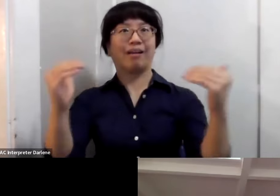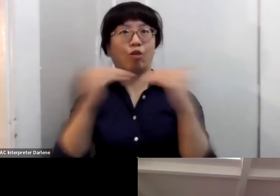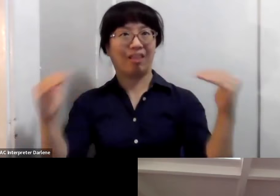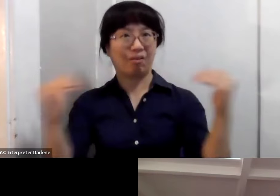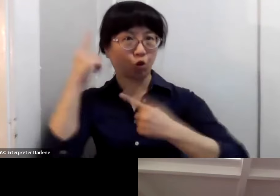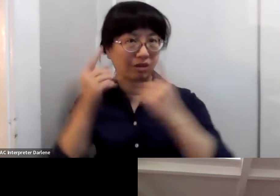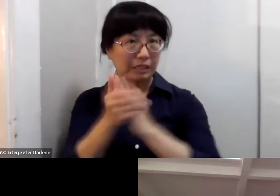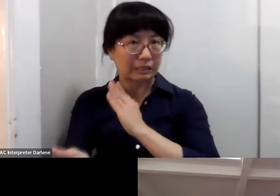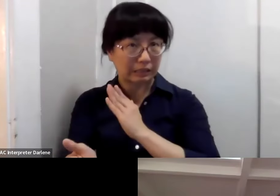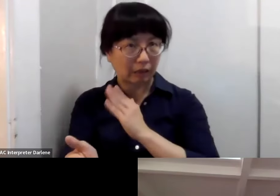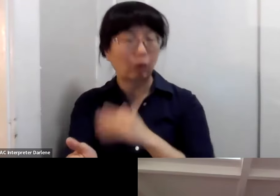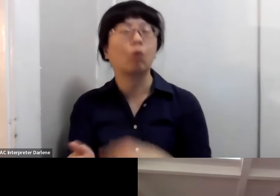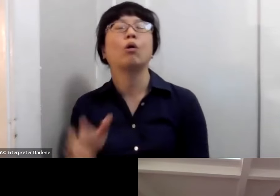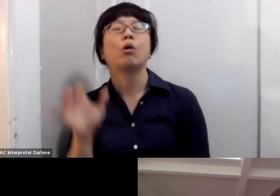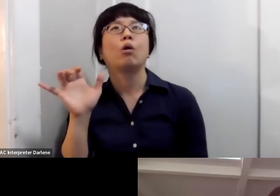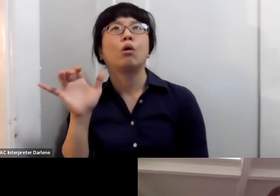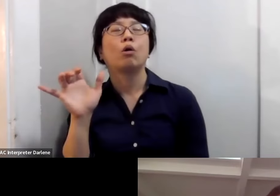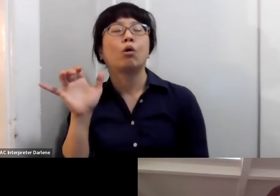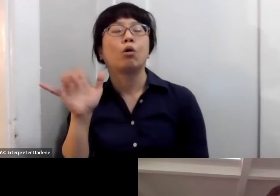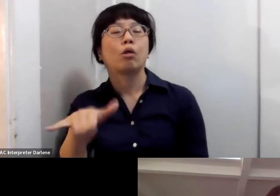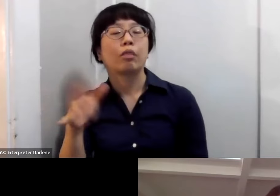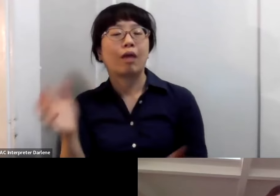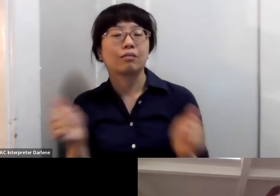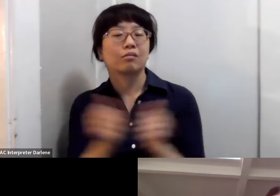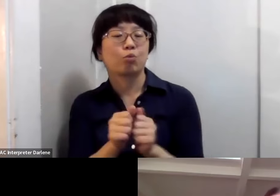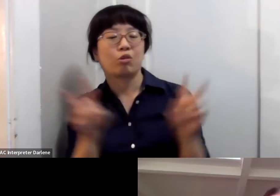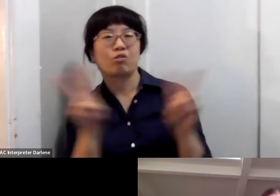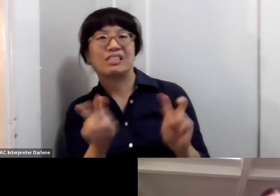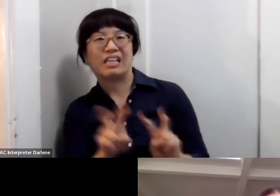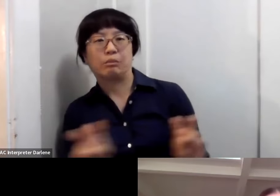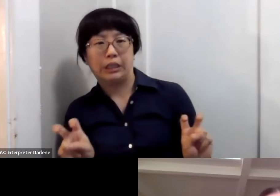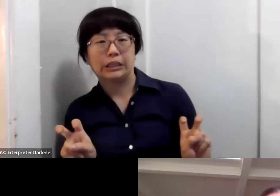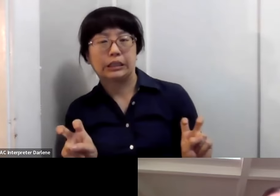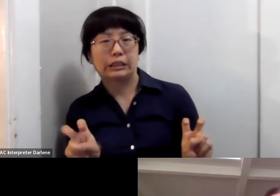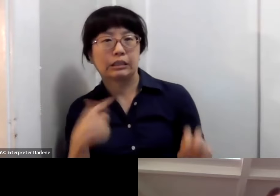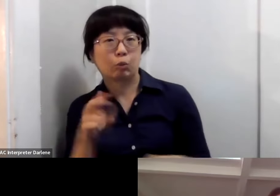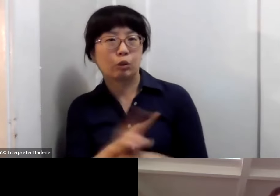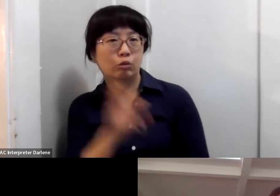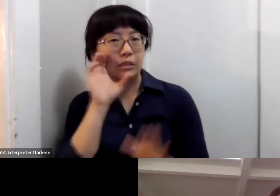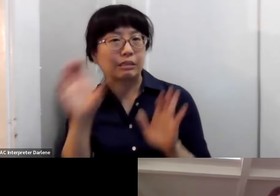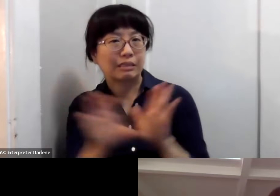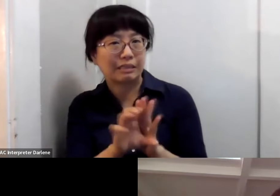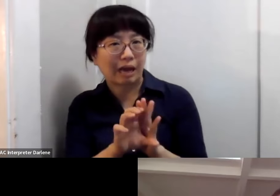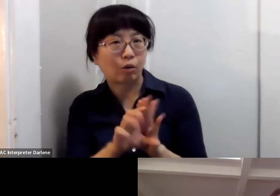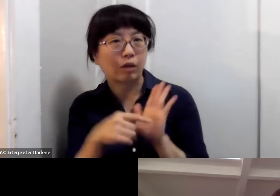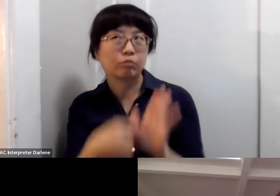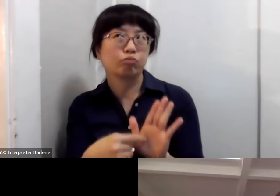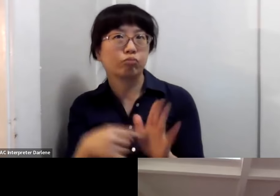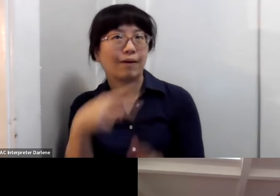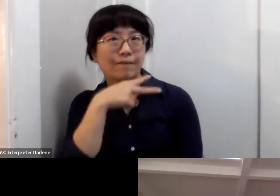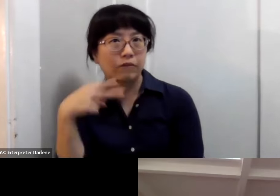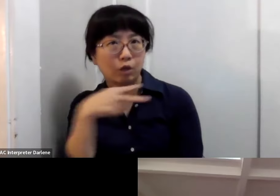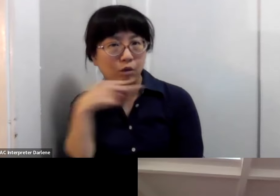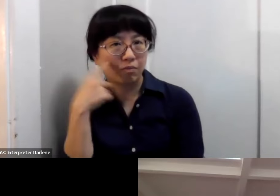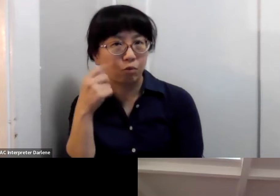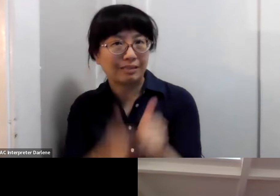we layer that over what their assessments are looking like. So we use a diagram that includes verbs at each level